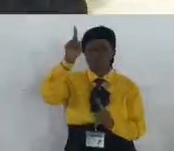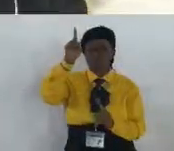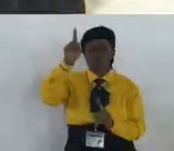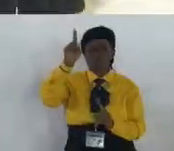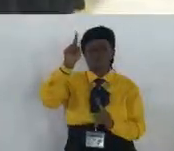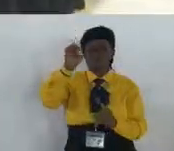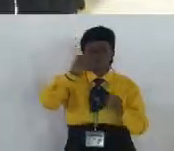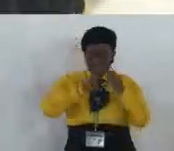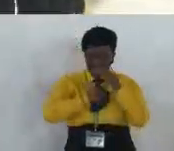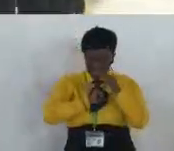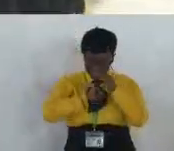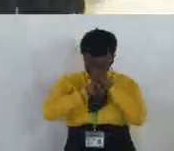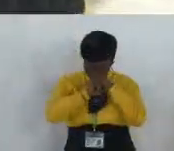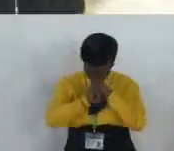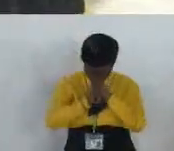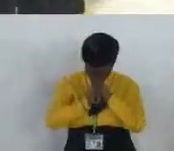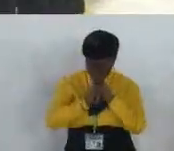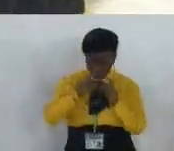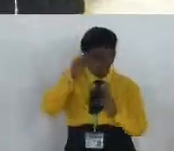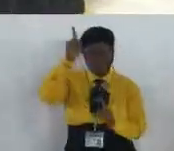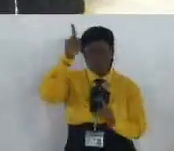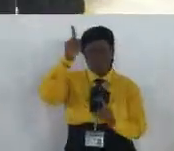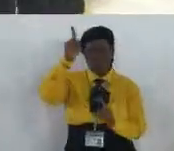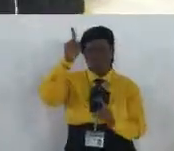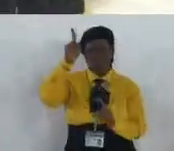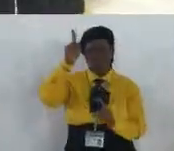I adore you.